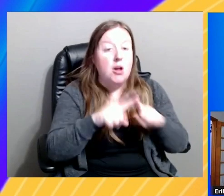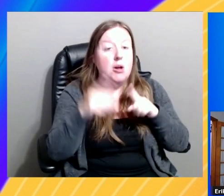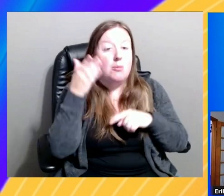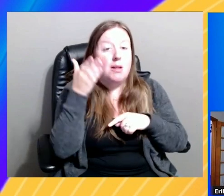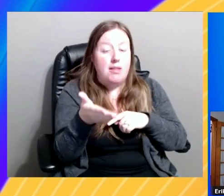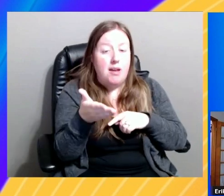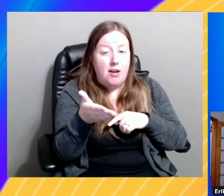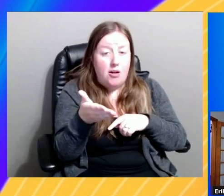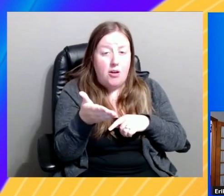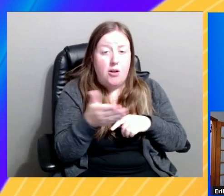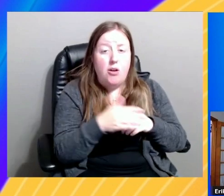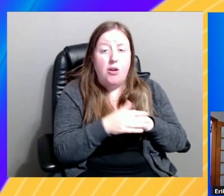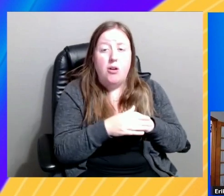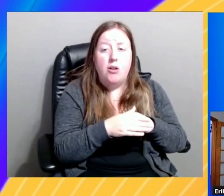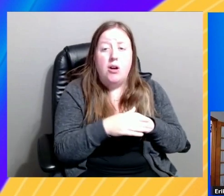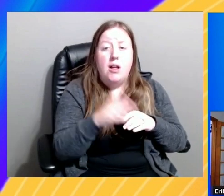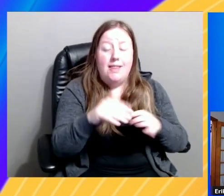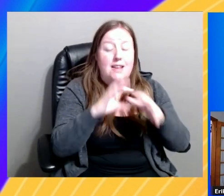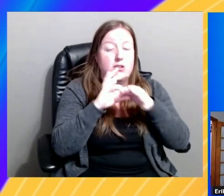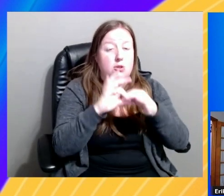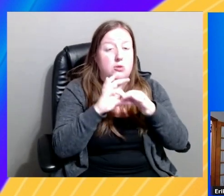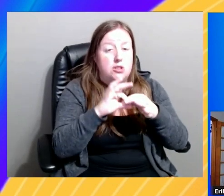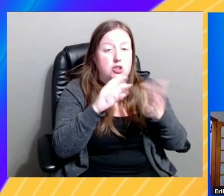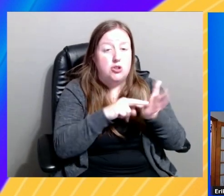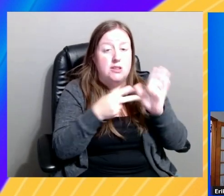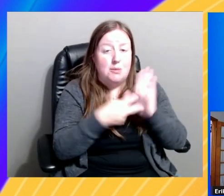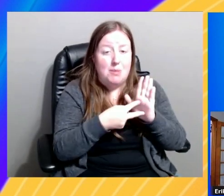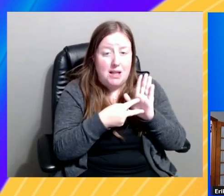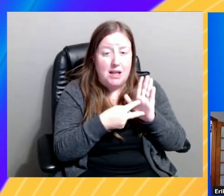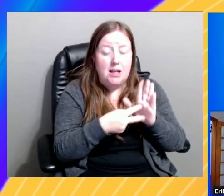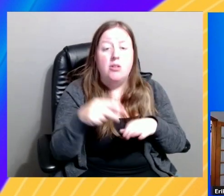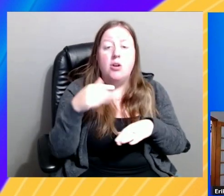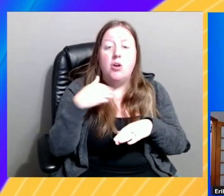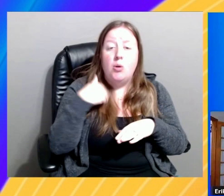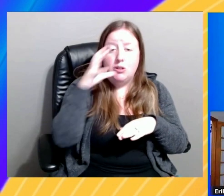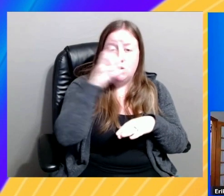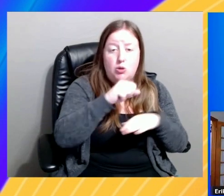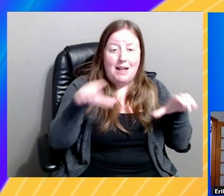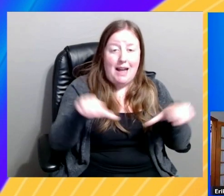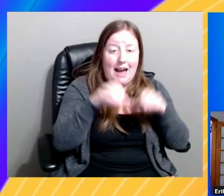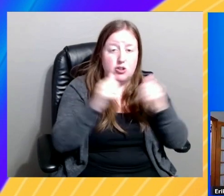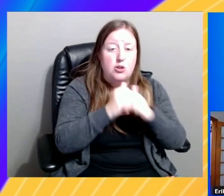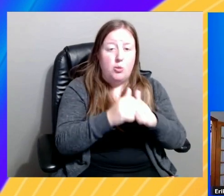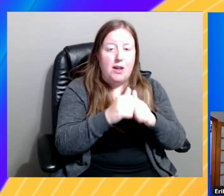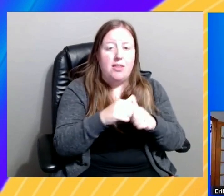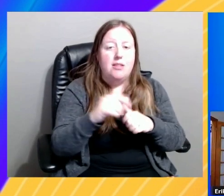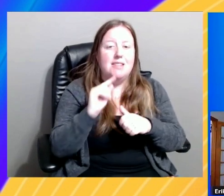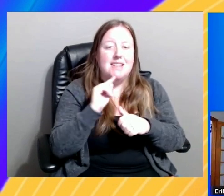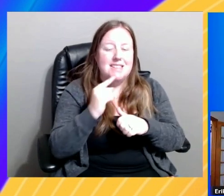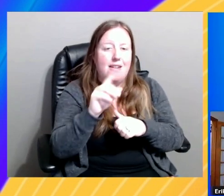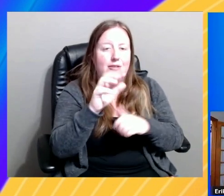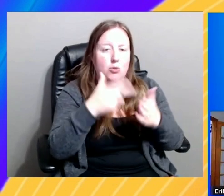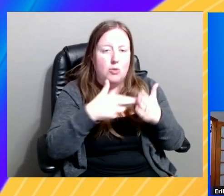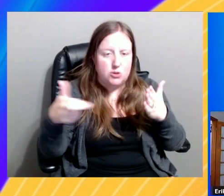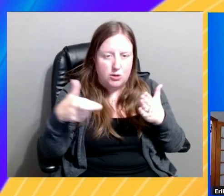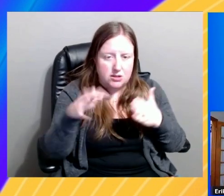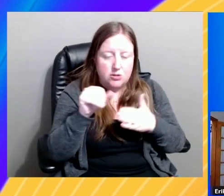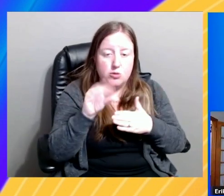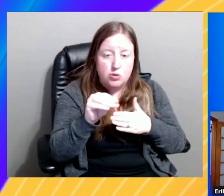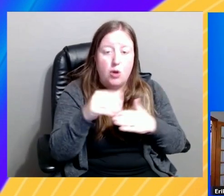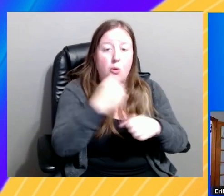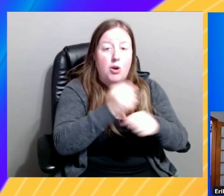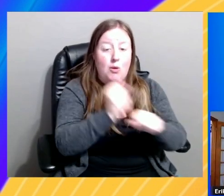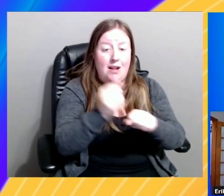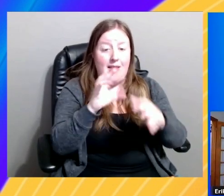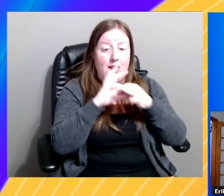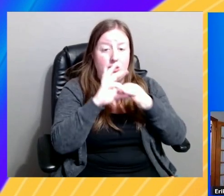estate associations really just mean we're associating an action with those sets of resources. So in this case, we're creating that association that we want